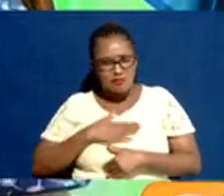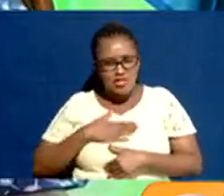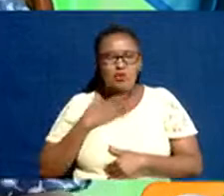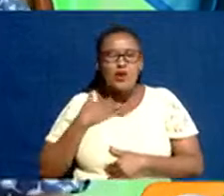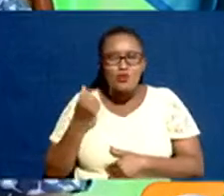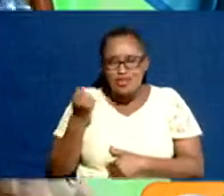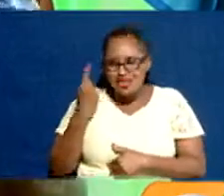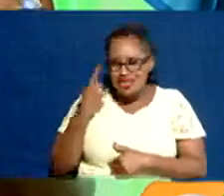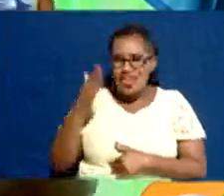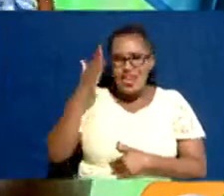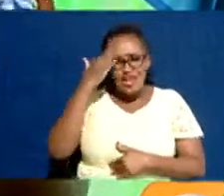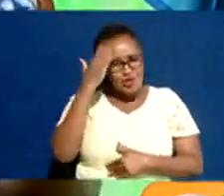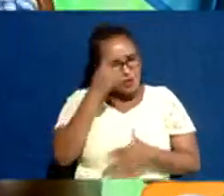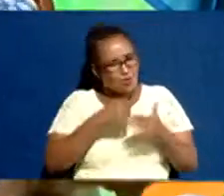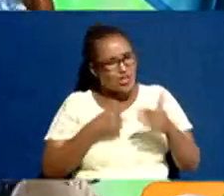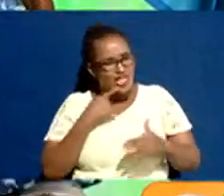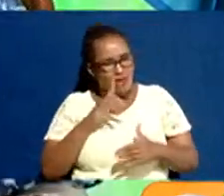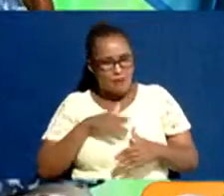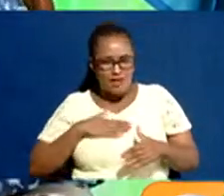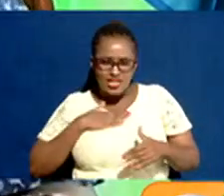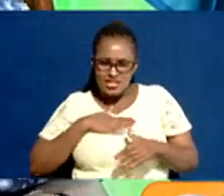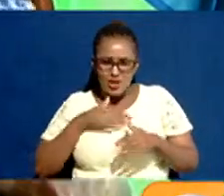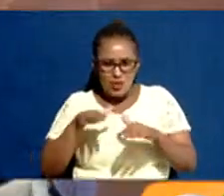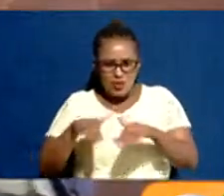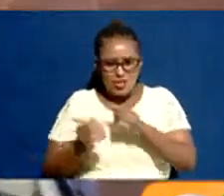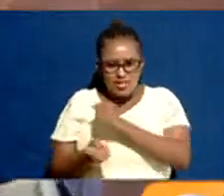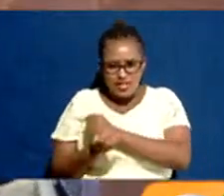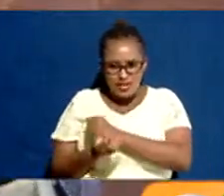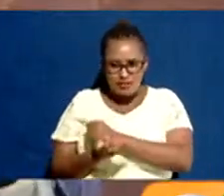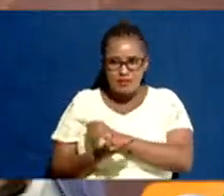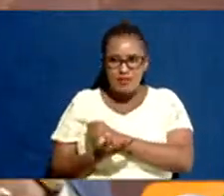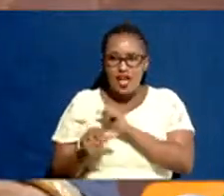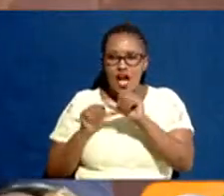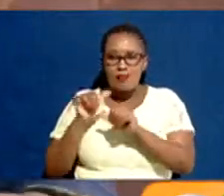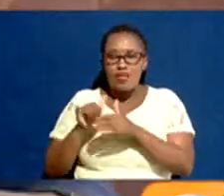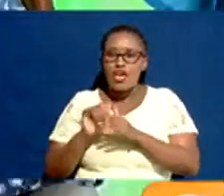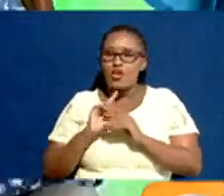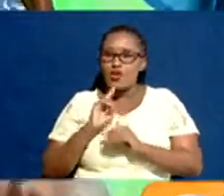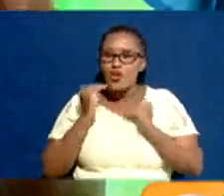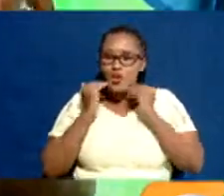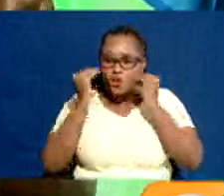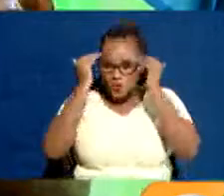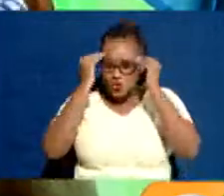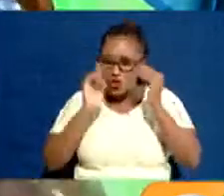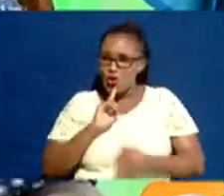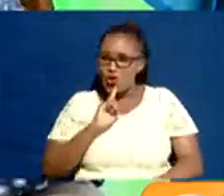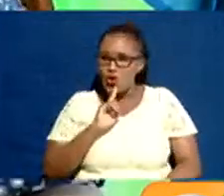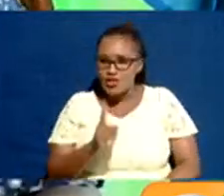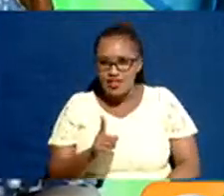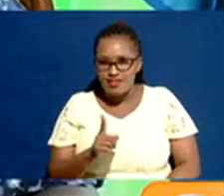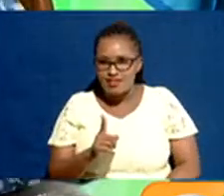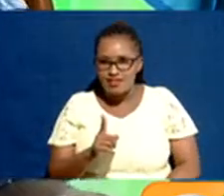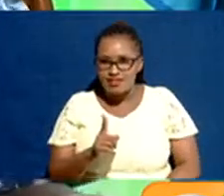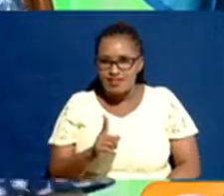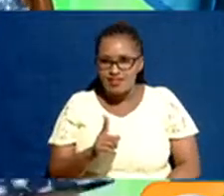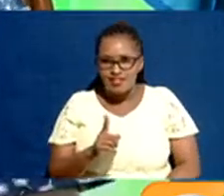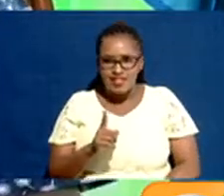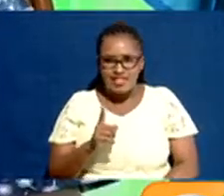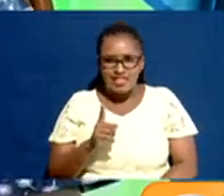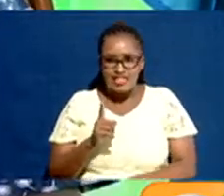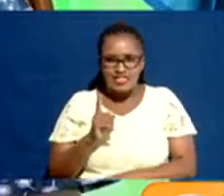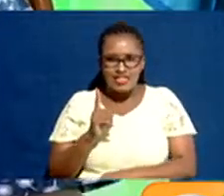Yeah, I know what you are saying. Okay. I'm explaining. Okay, but you are not part... That court order did not